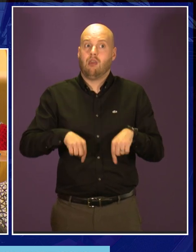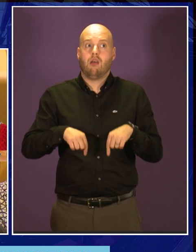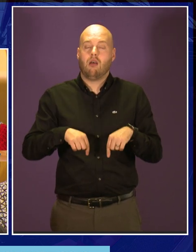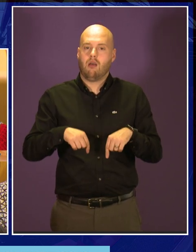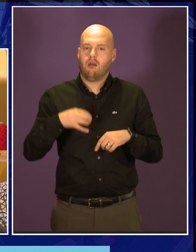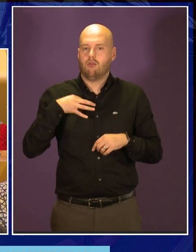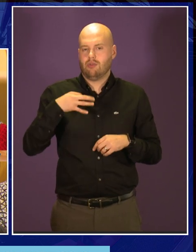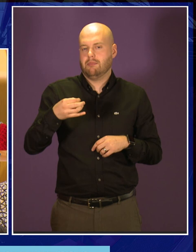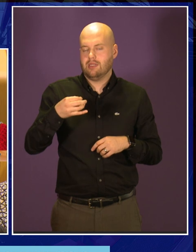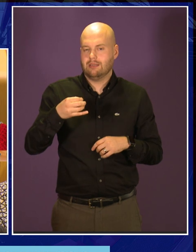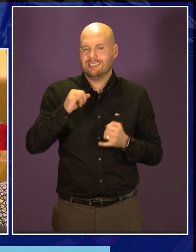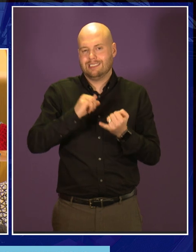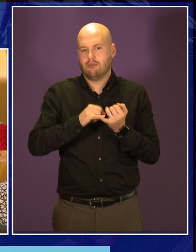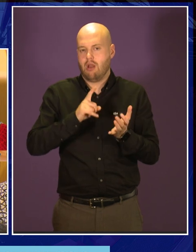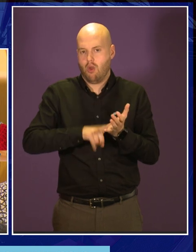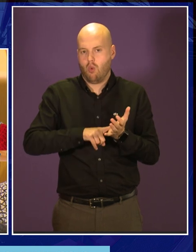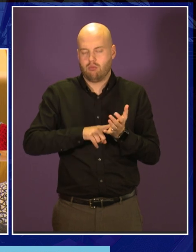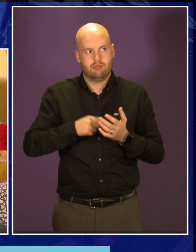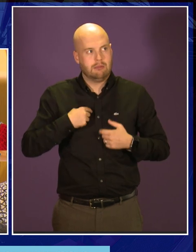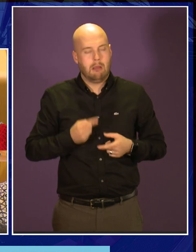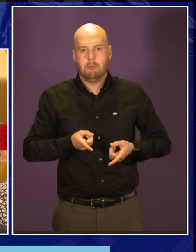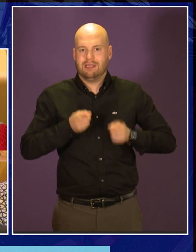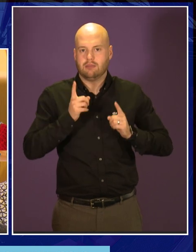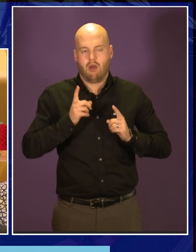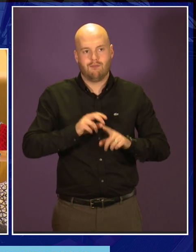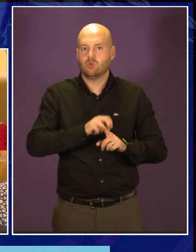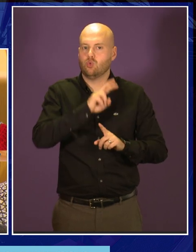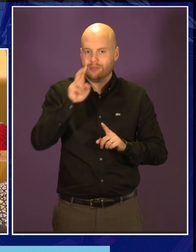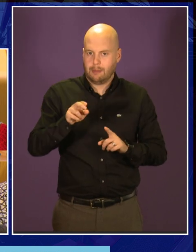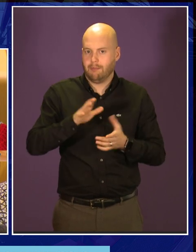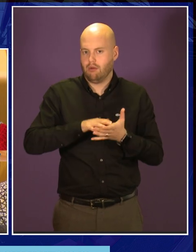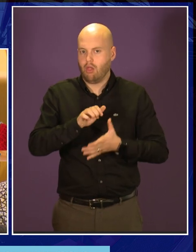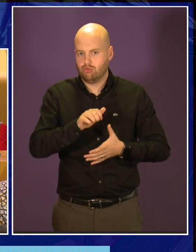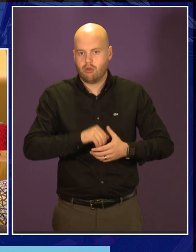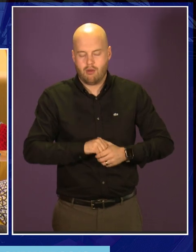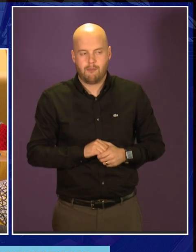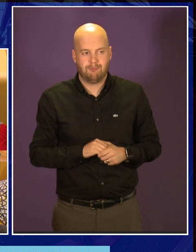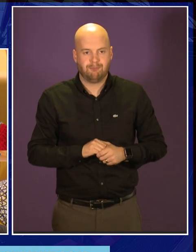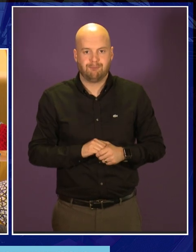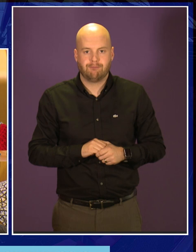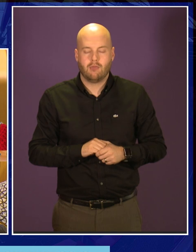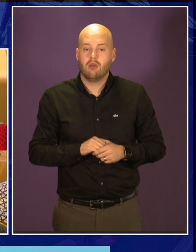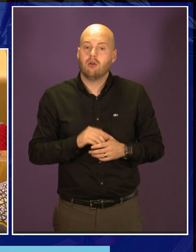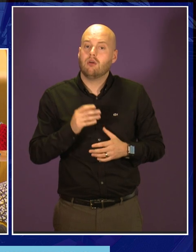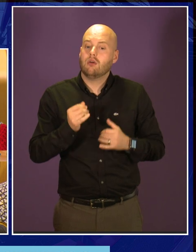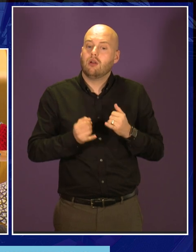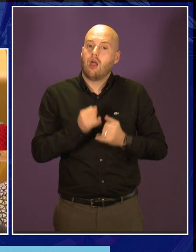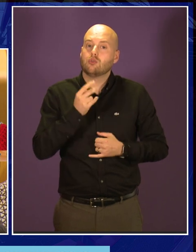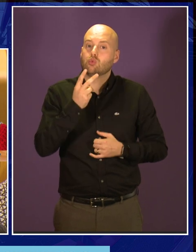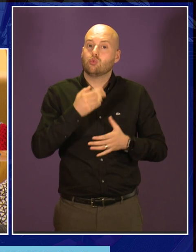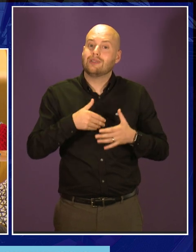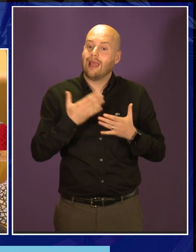the Republic of Sierra Leone as the Minister of Tourism and Culture. Now, the past 2 days have been